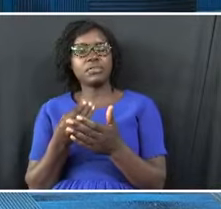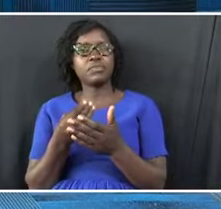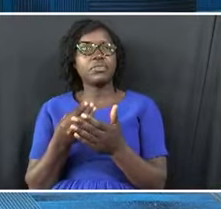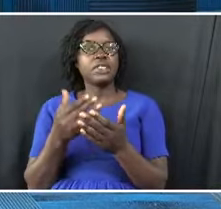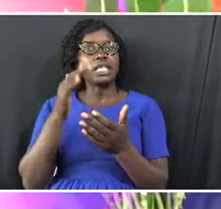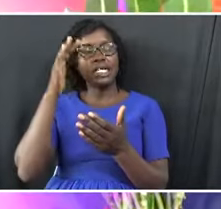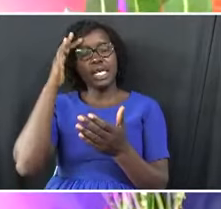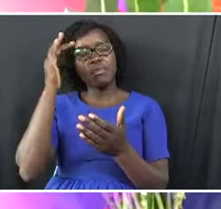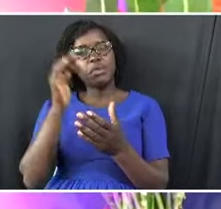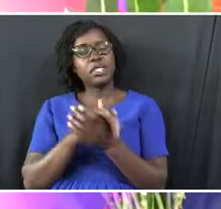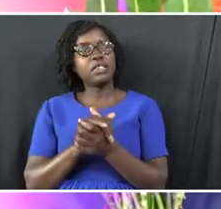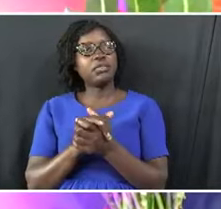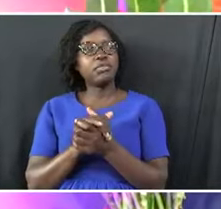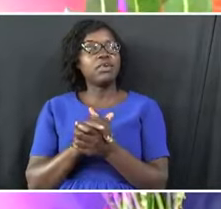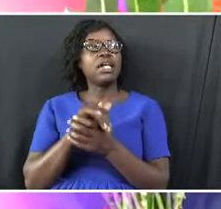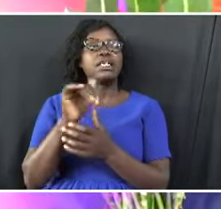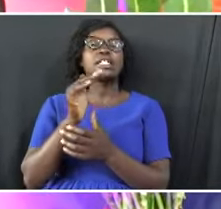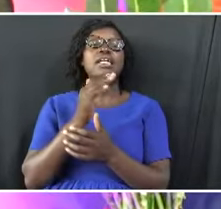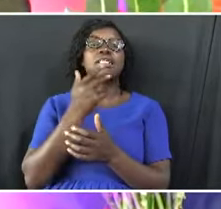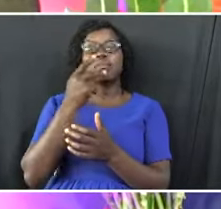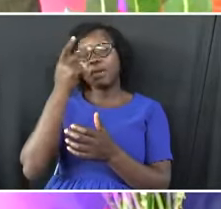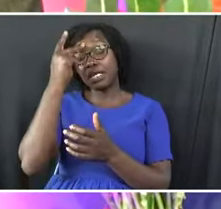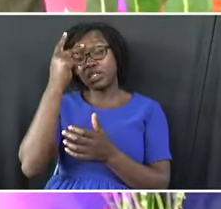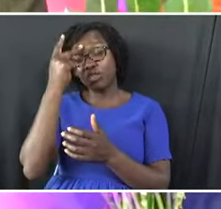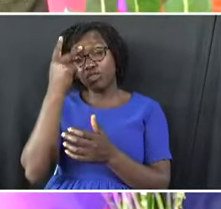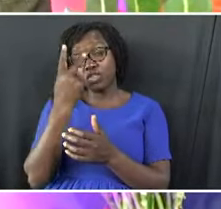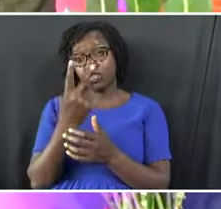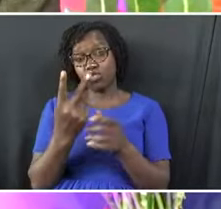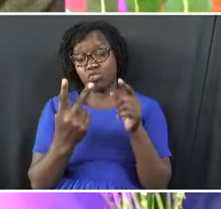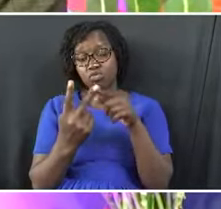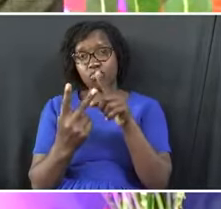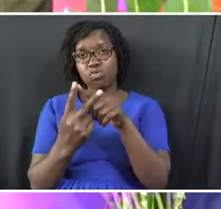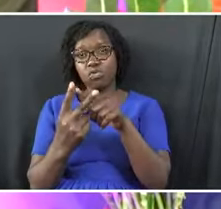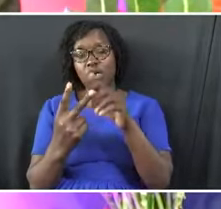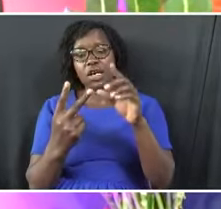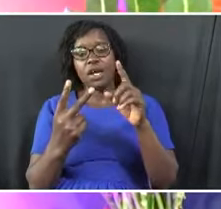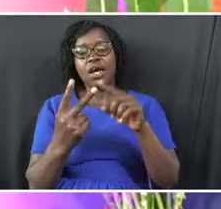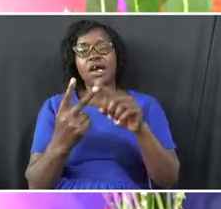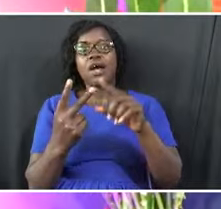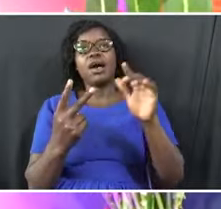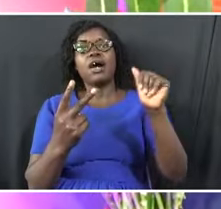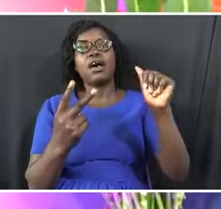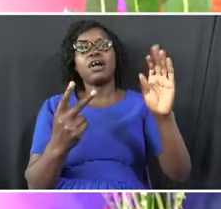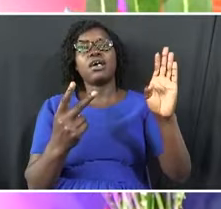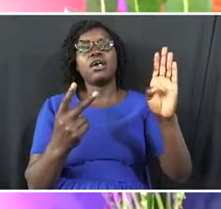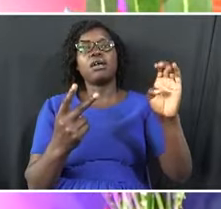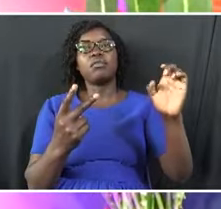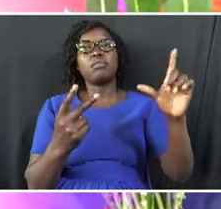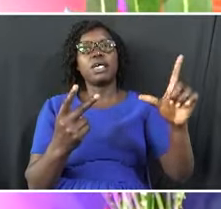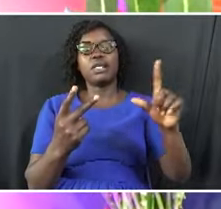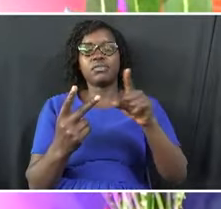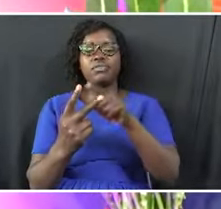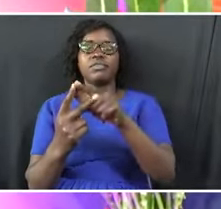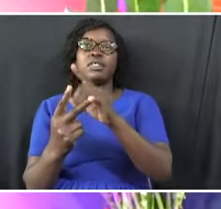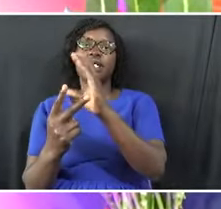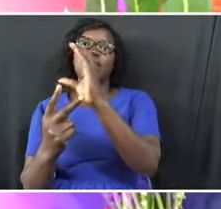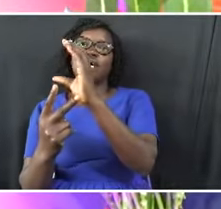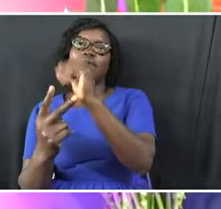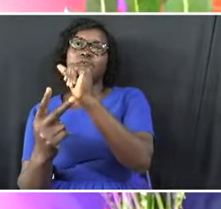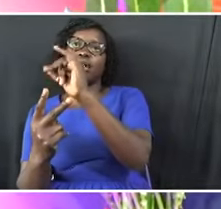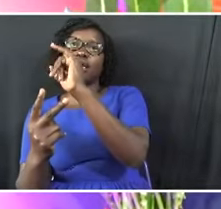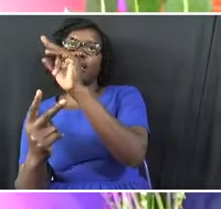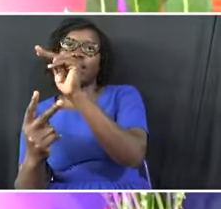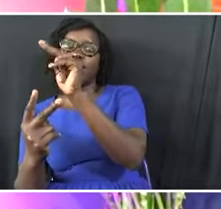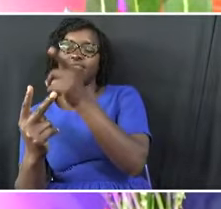want to believe that the parents of these two young men, they were informed about the serpent